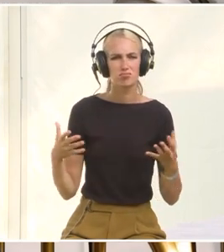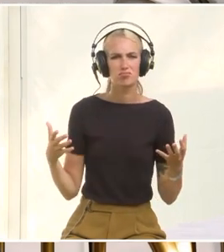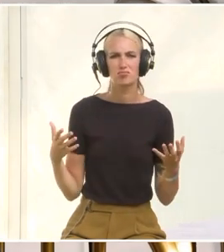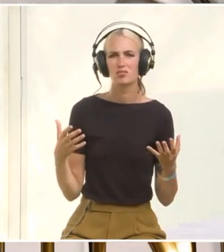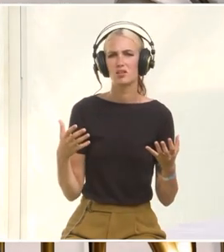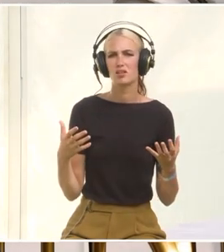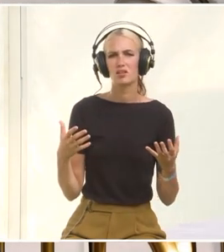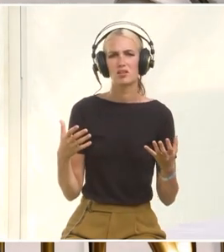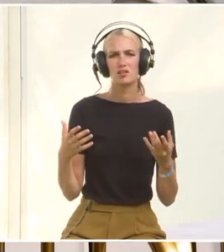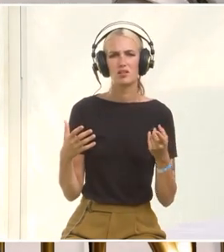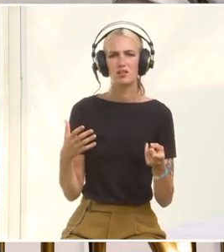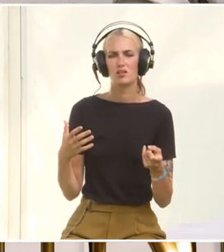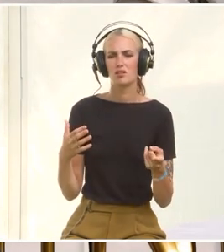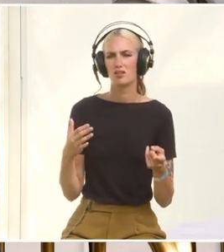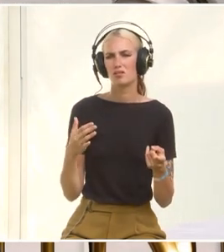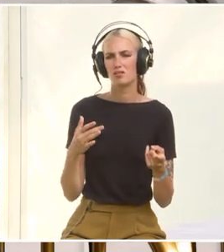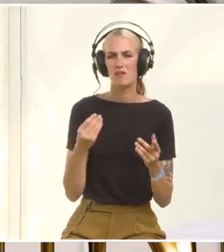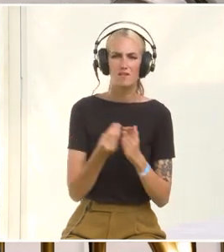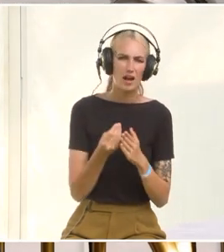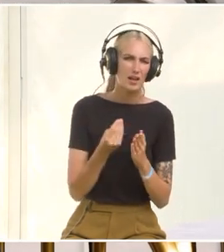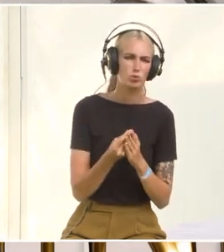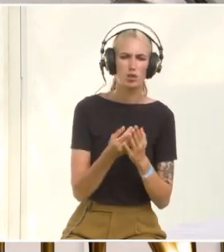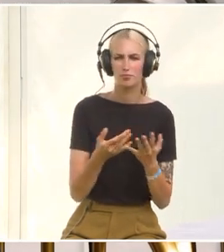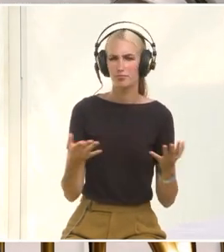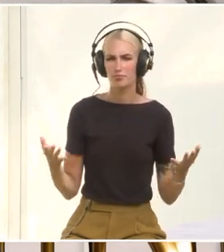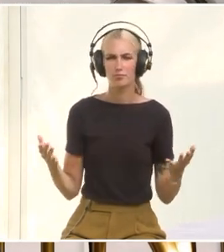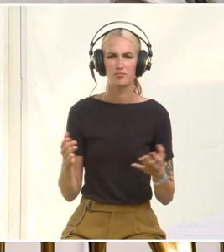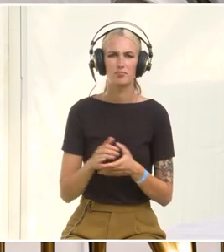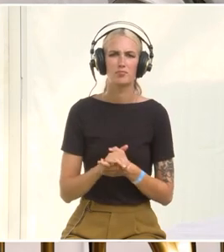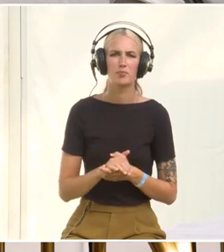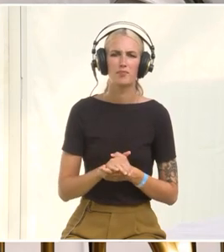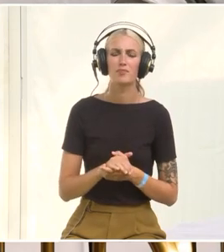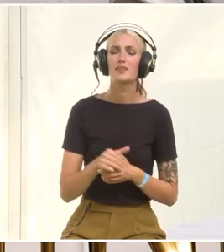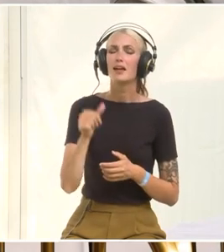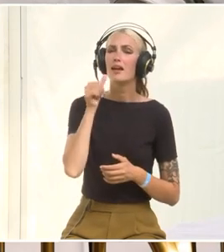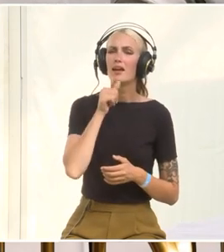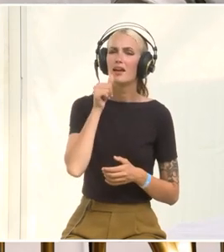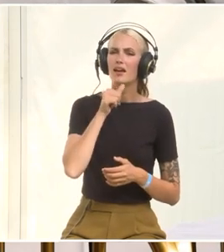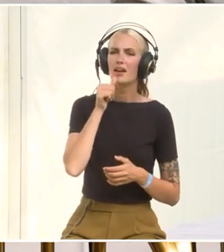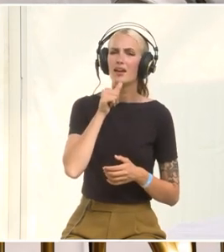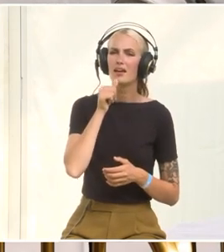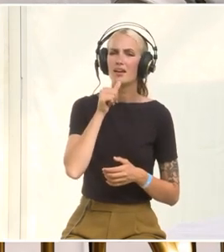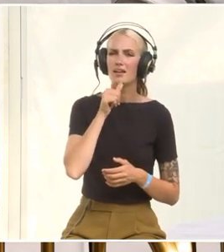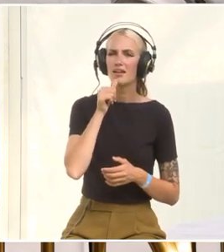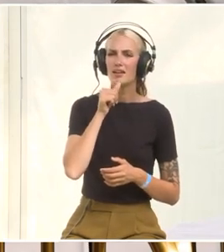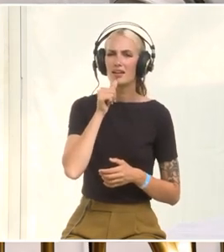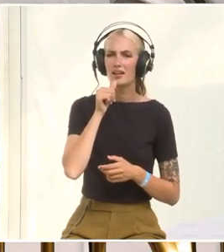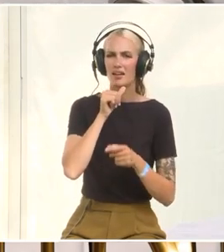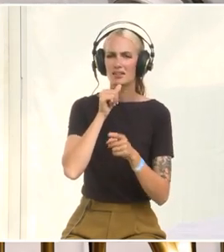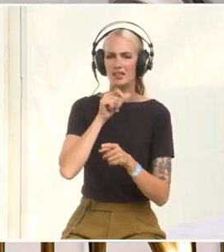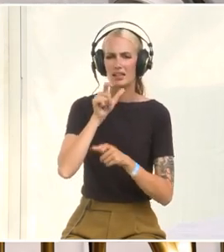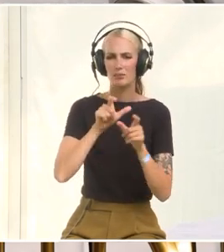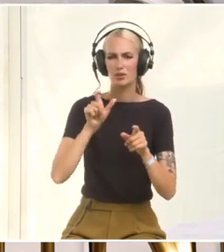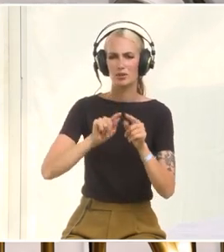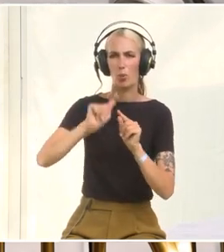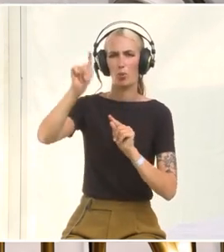embedded value chains and so on. And since Estonia is quite sparsely populated,